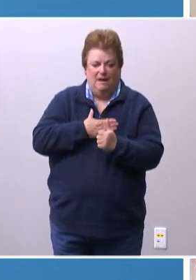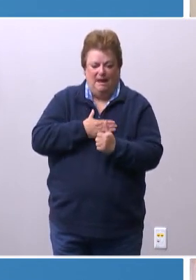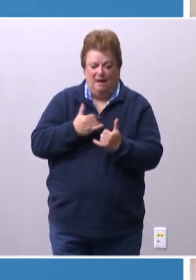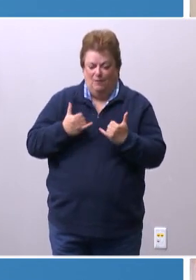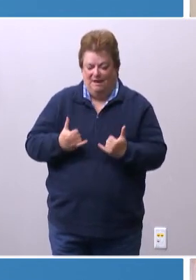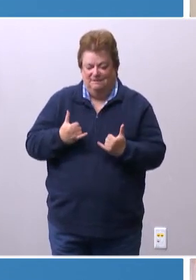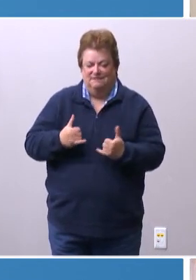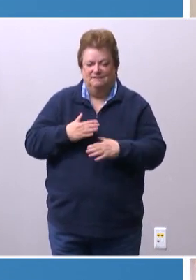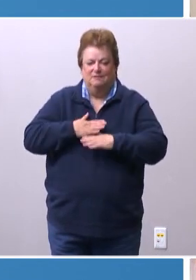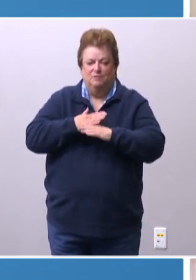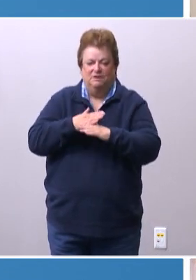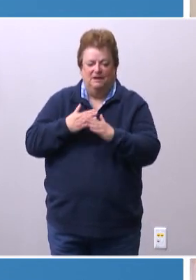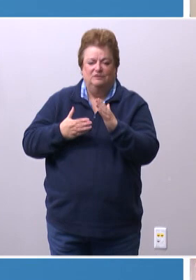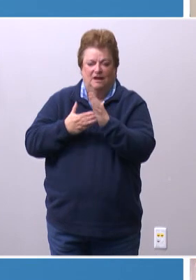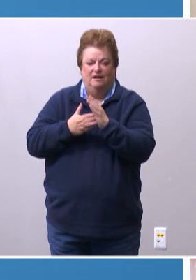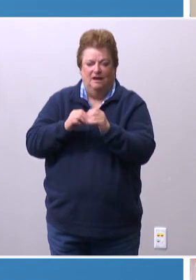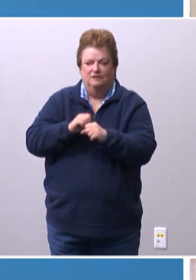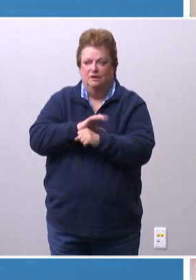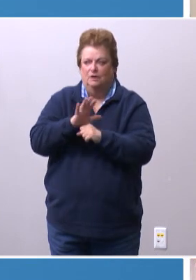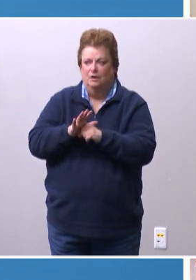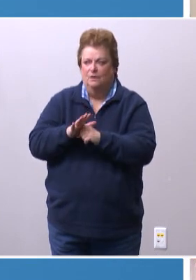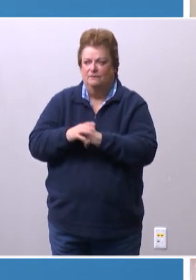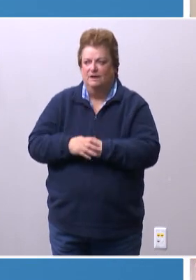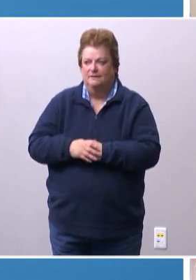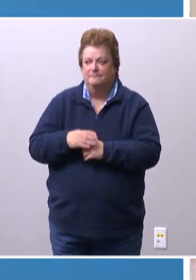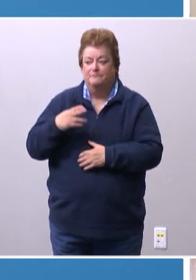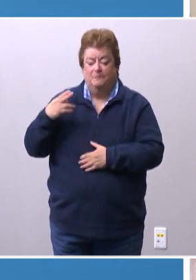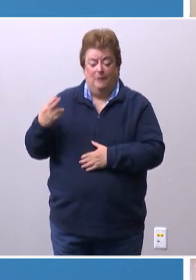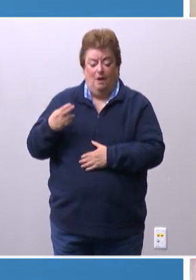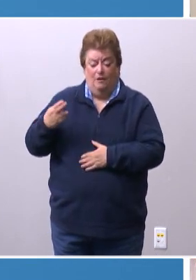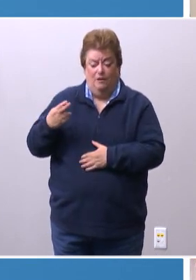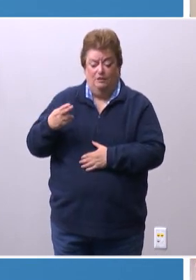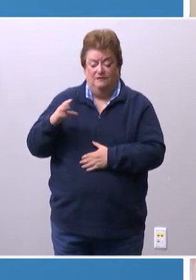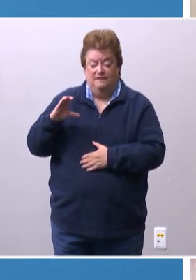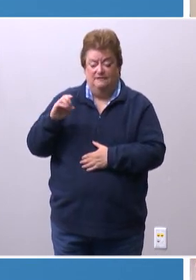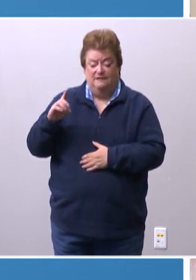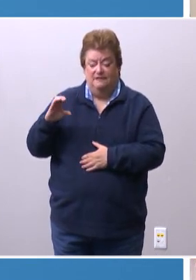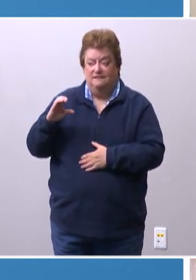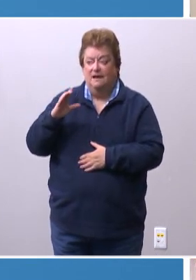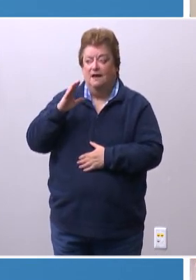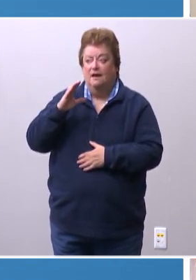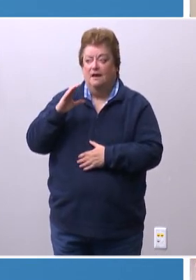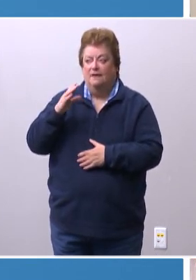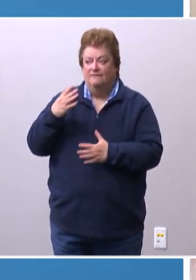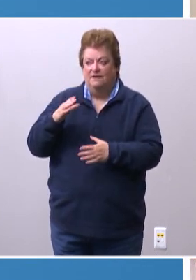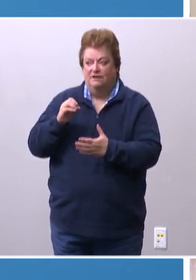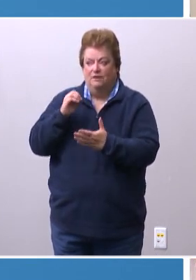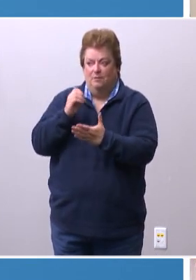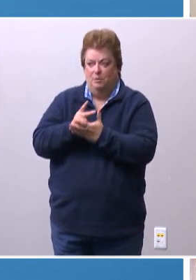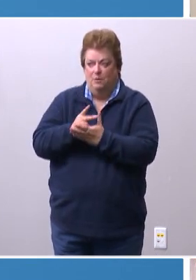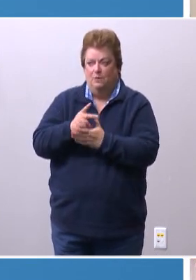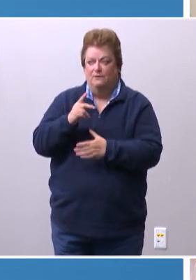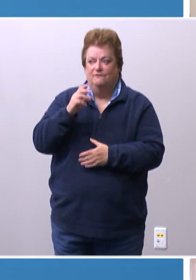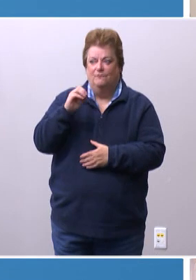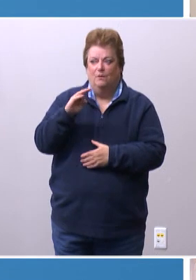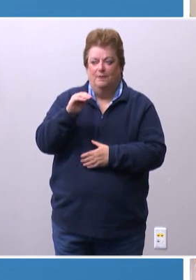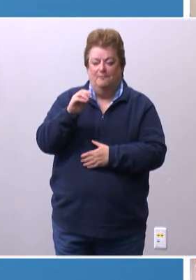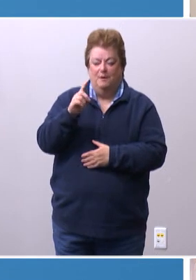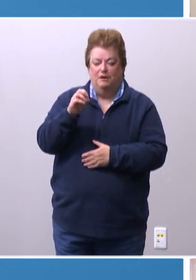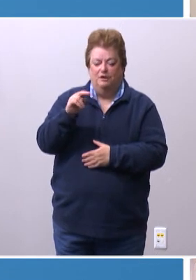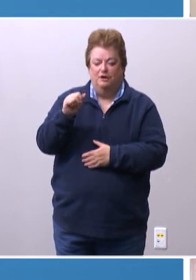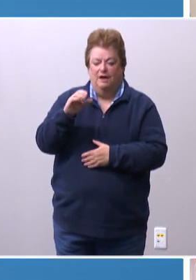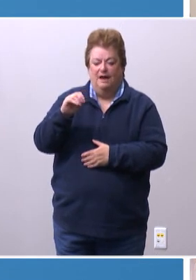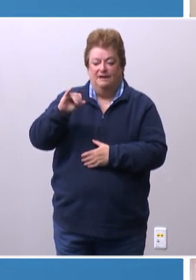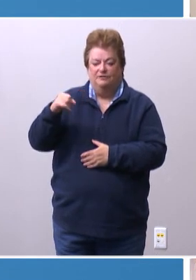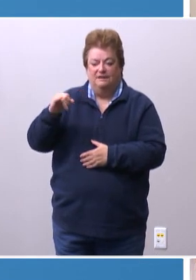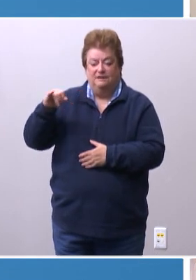protection against COVID-19. On Thursday, the CDC approved booster doses for Moderna and Johnson & Johnson